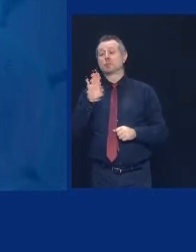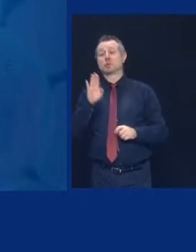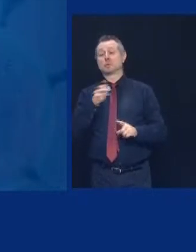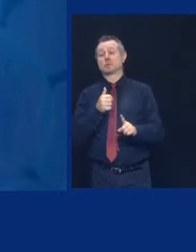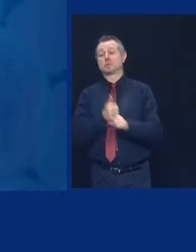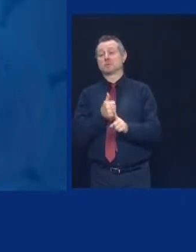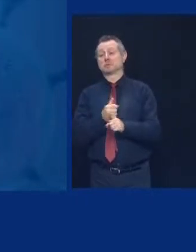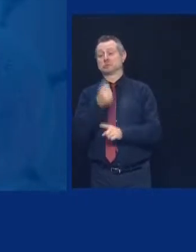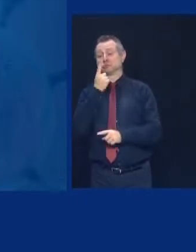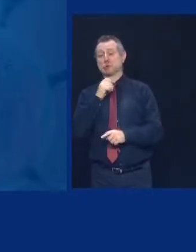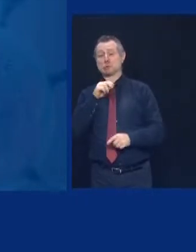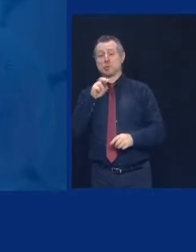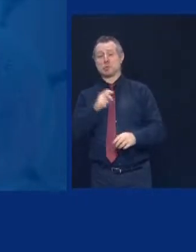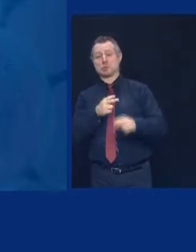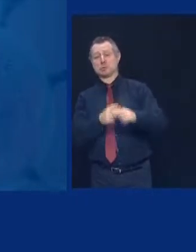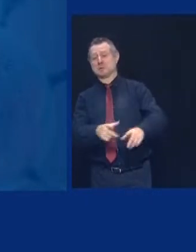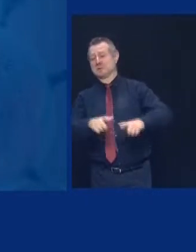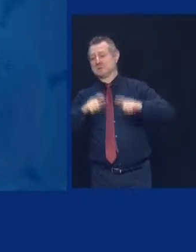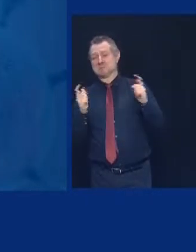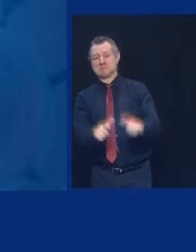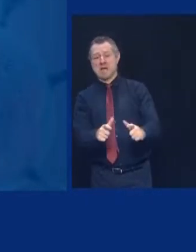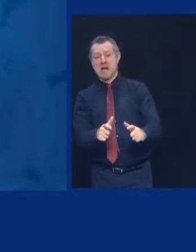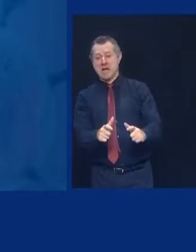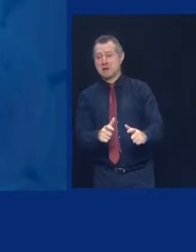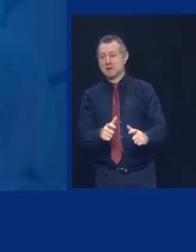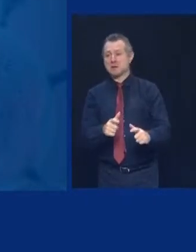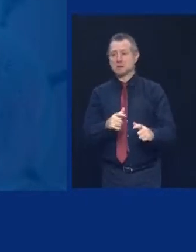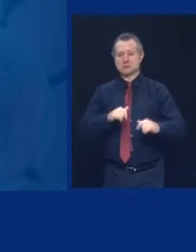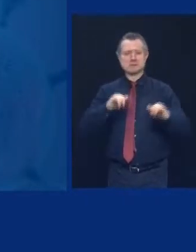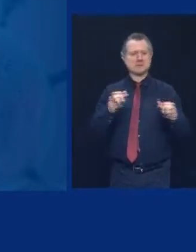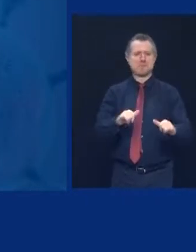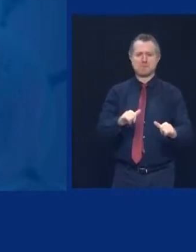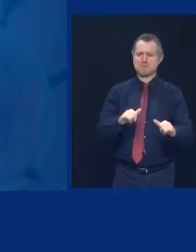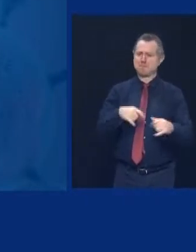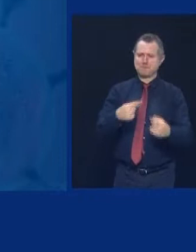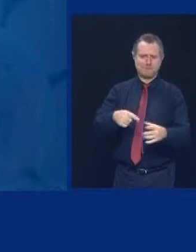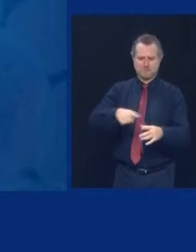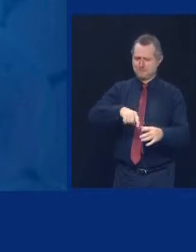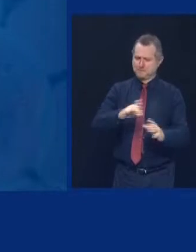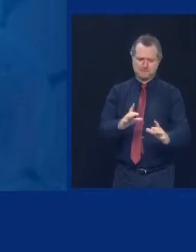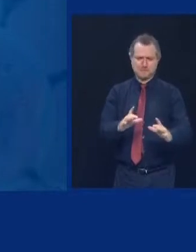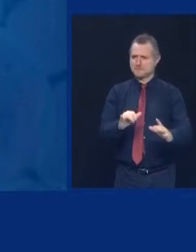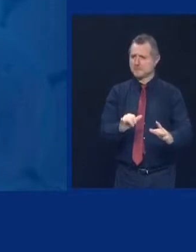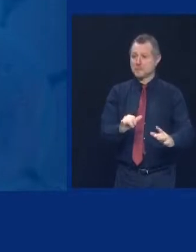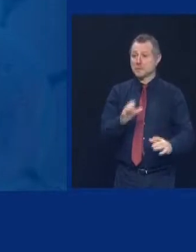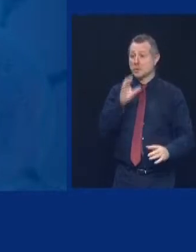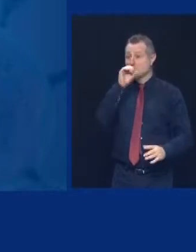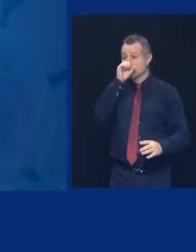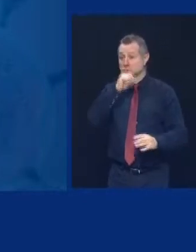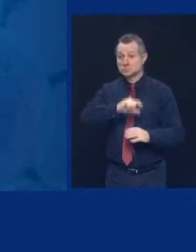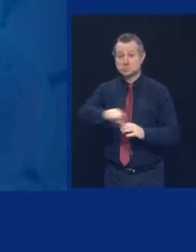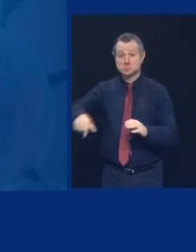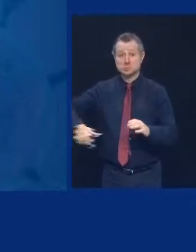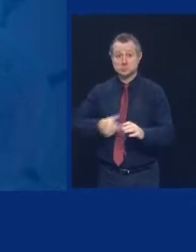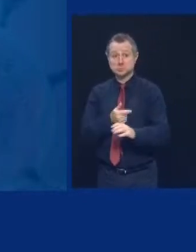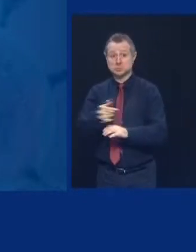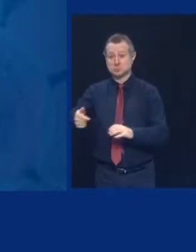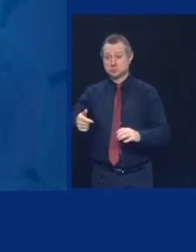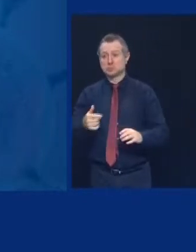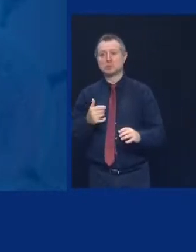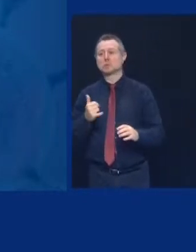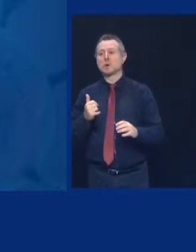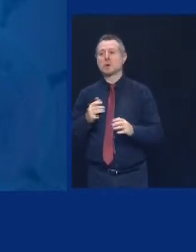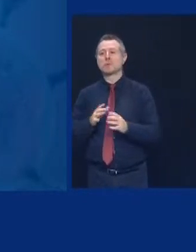zone remains the red zone. The orange zone becomes a